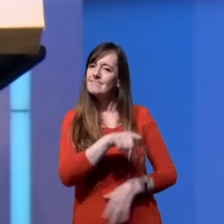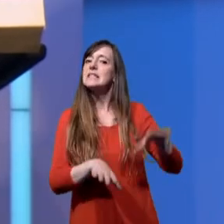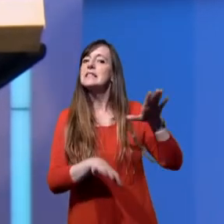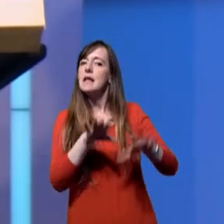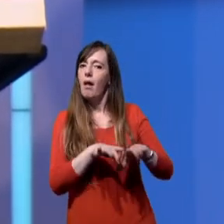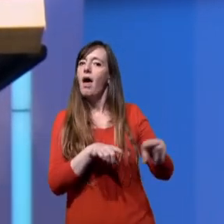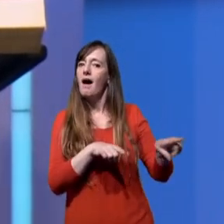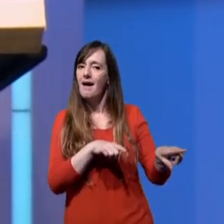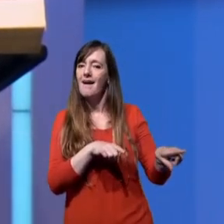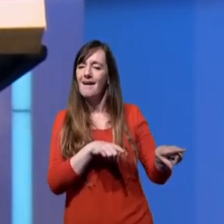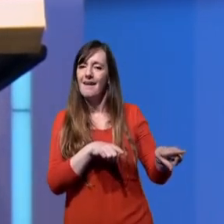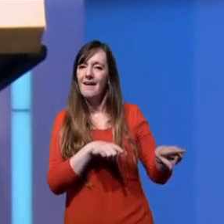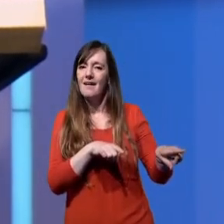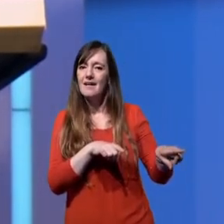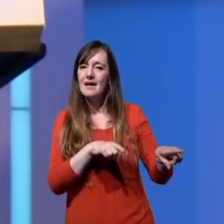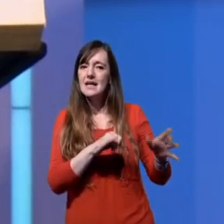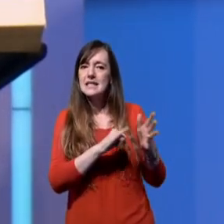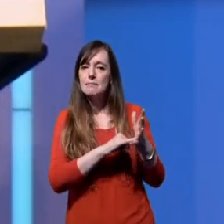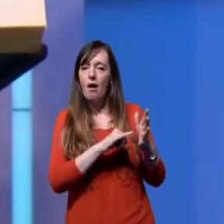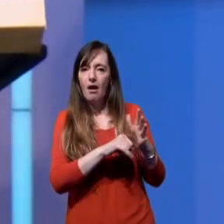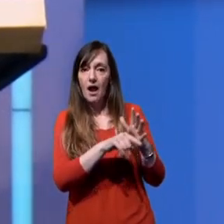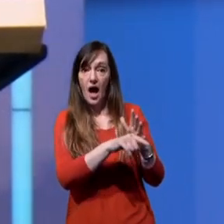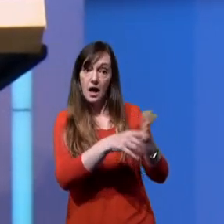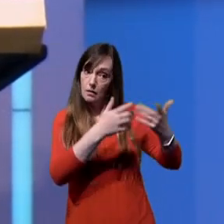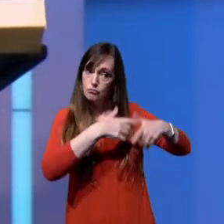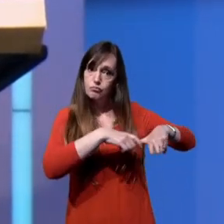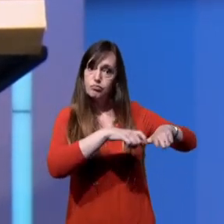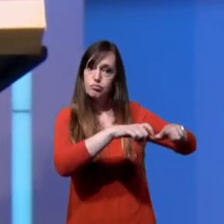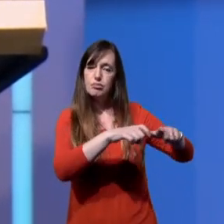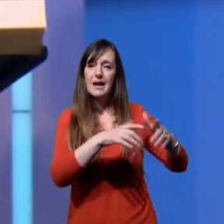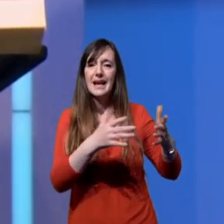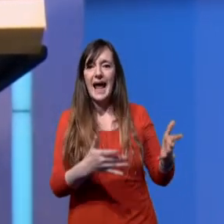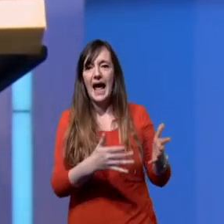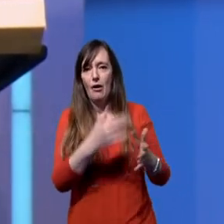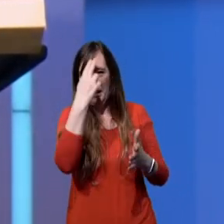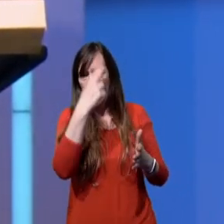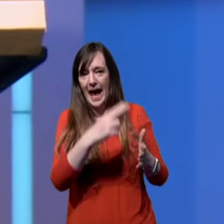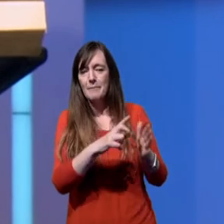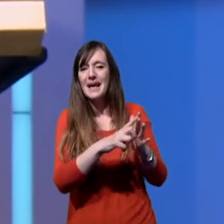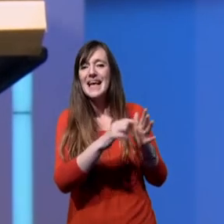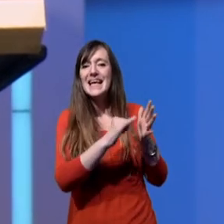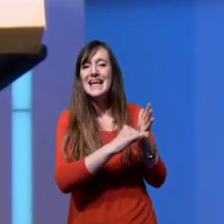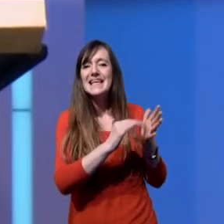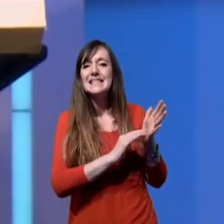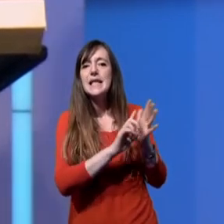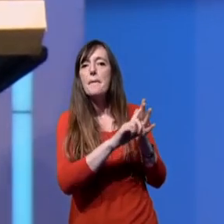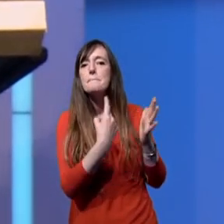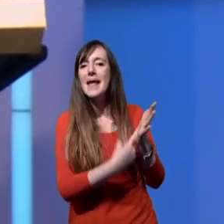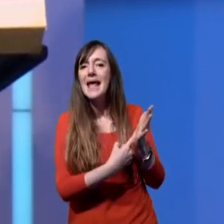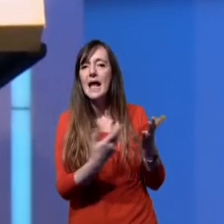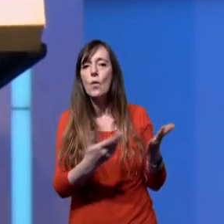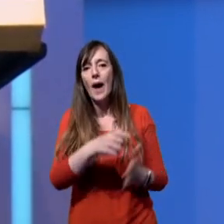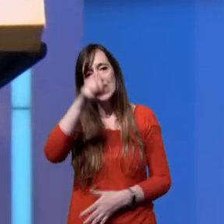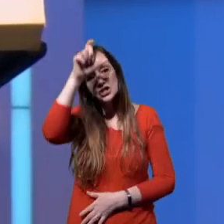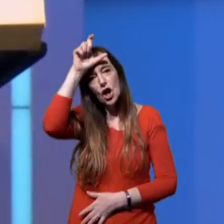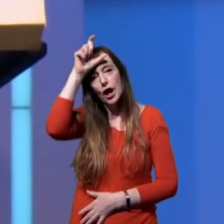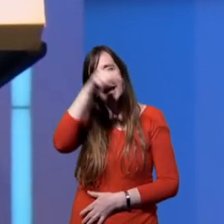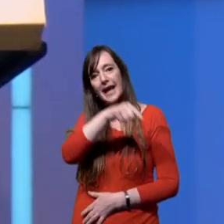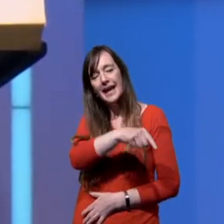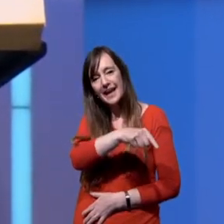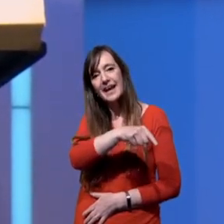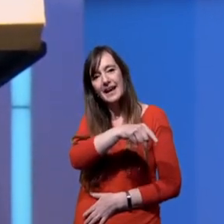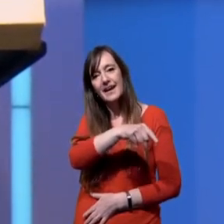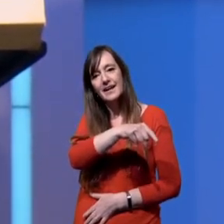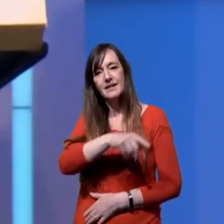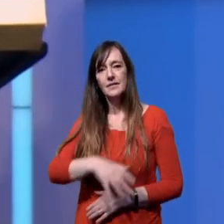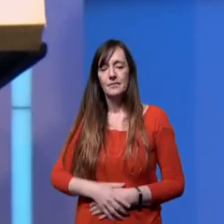the only city that survives to the present day. It's called Izmir in Turkey today, third largest city there. And